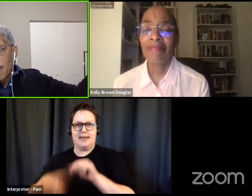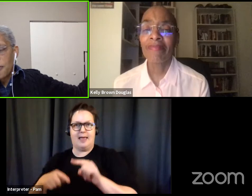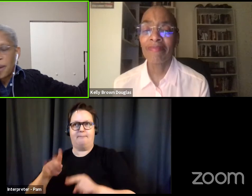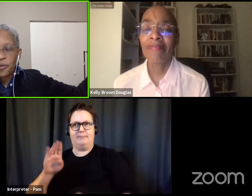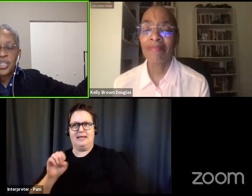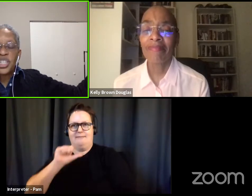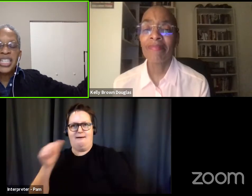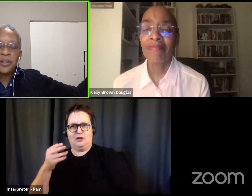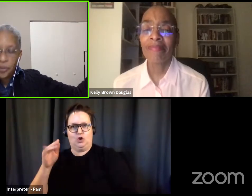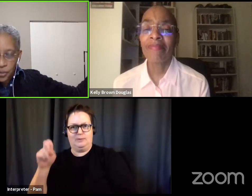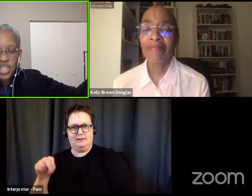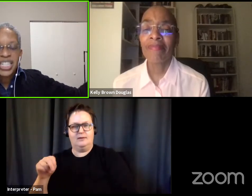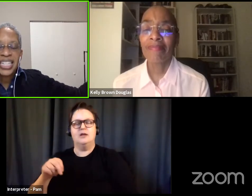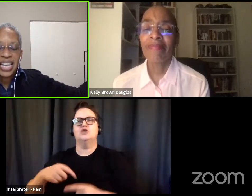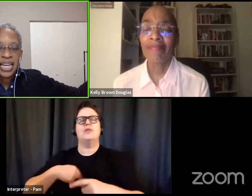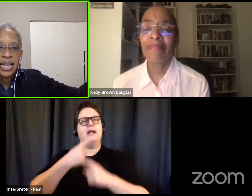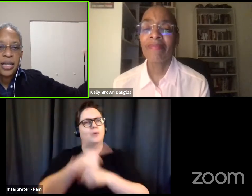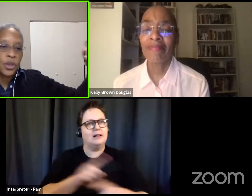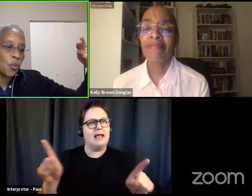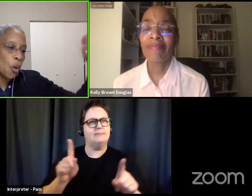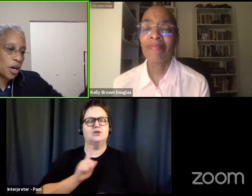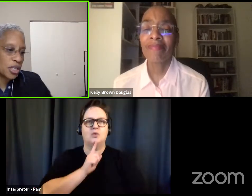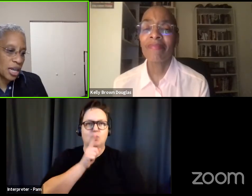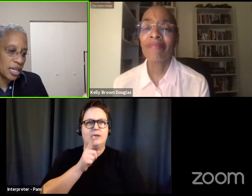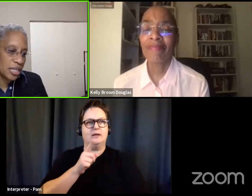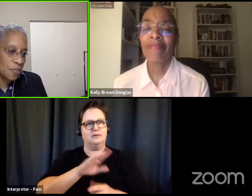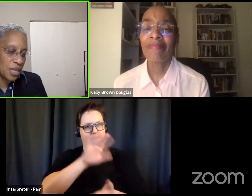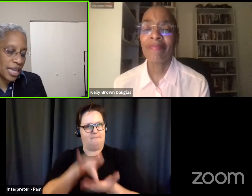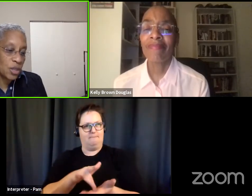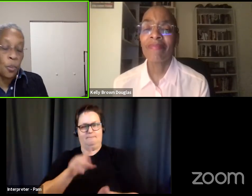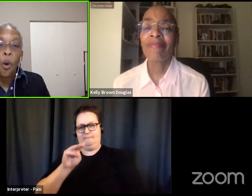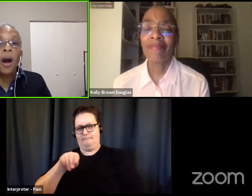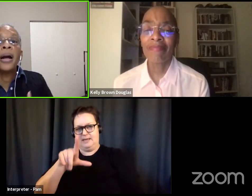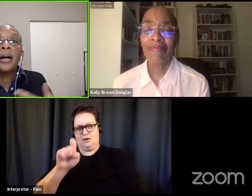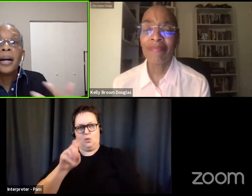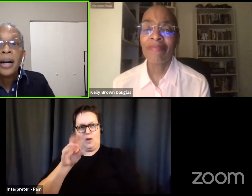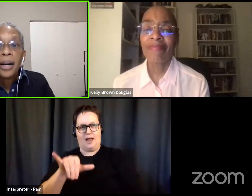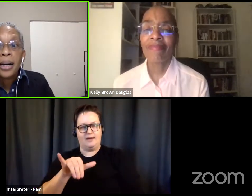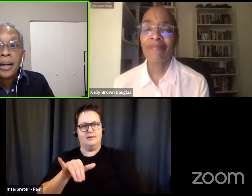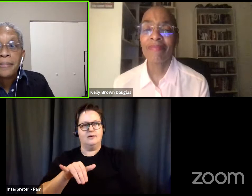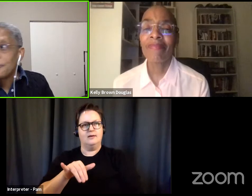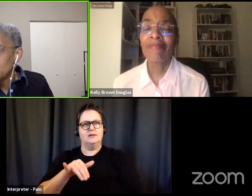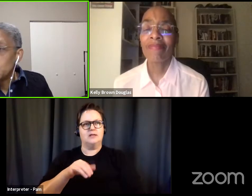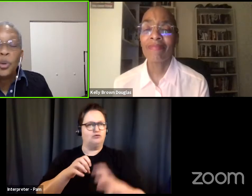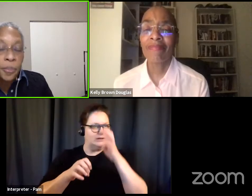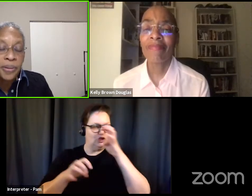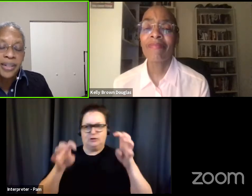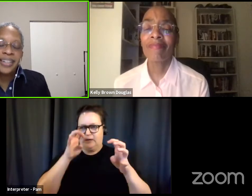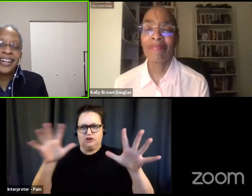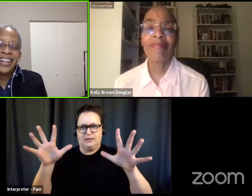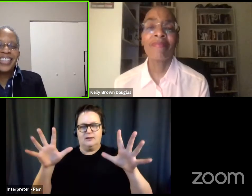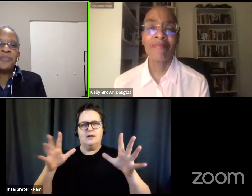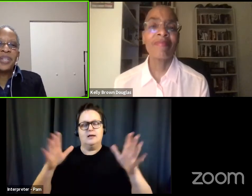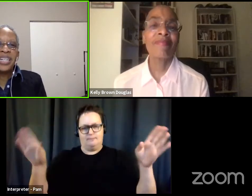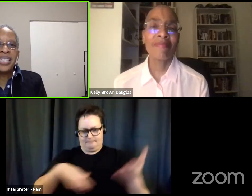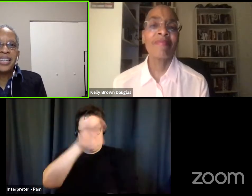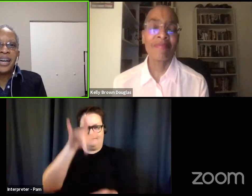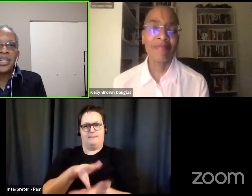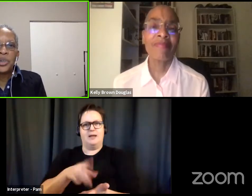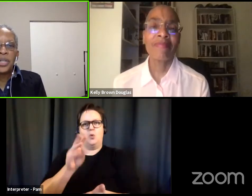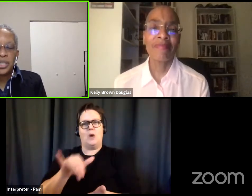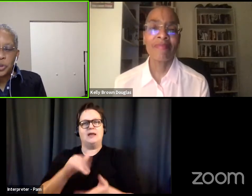from rigidity towards something that's more doable, to put it